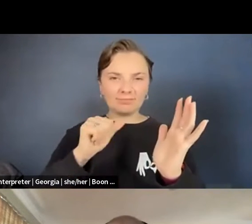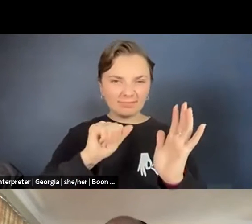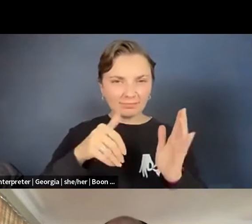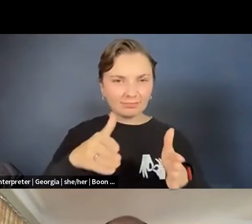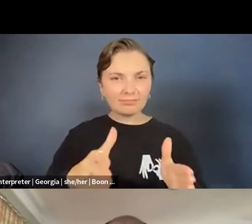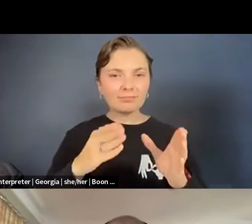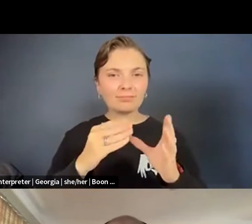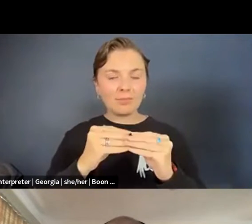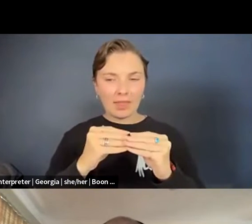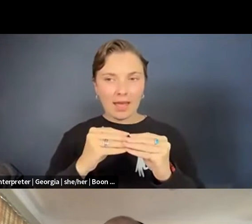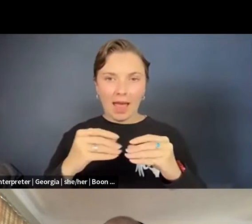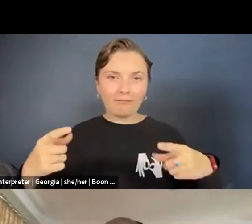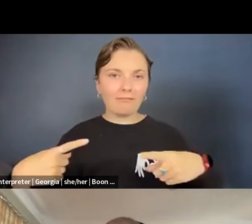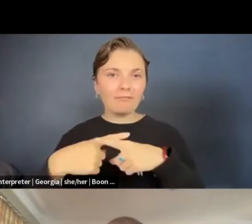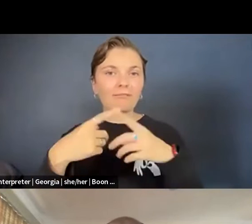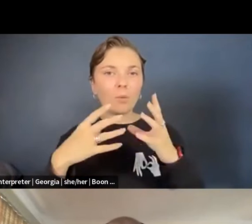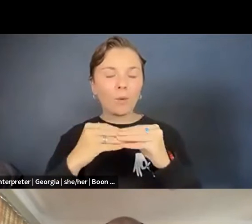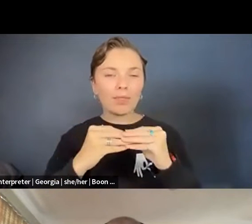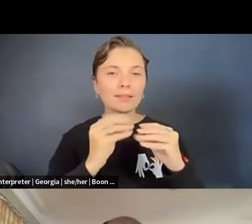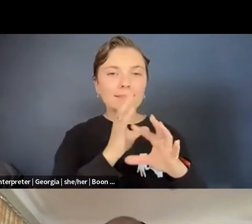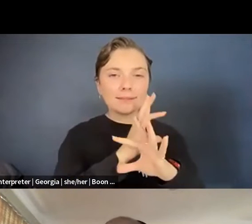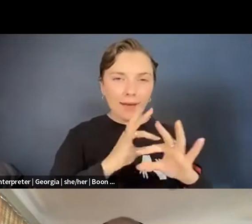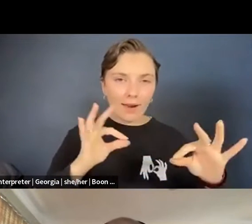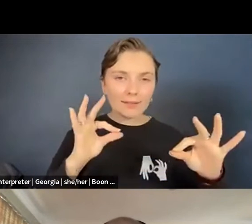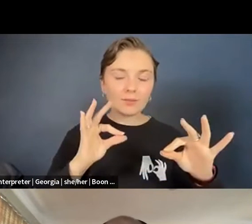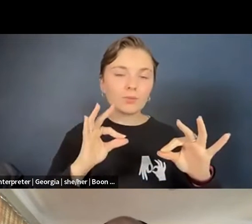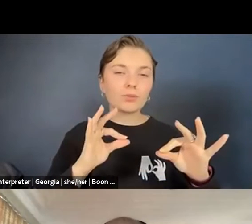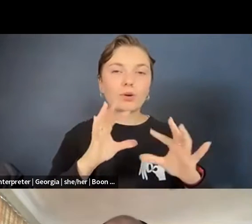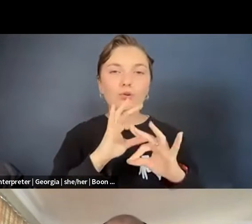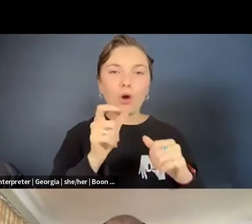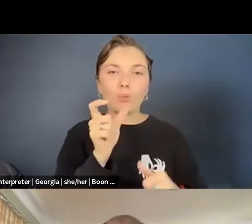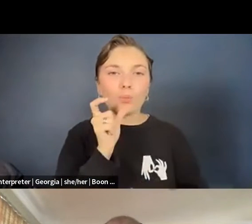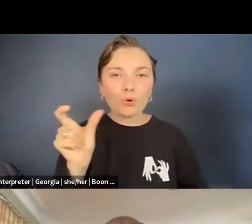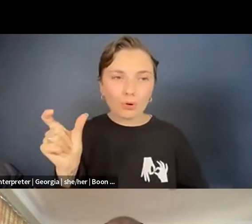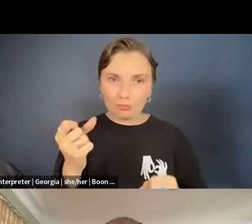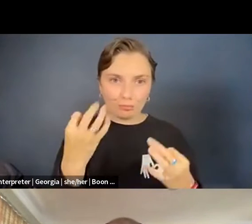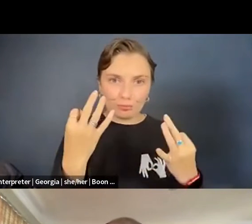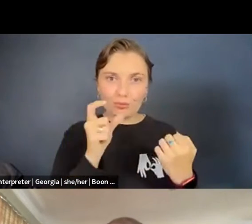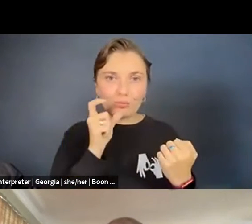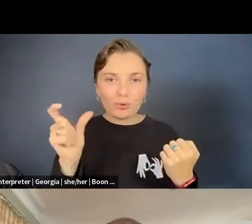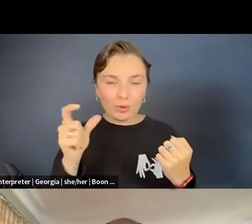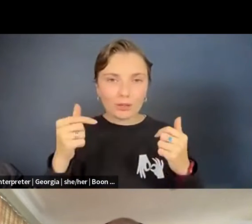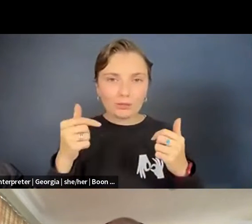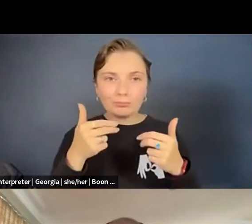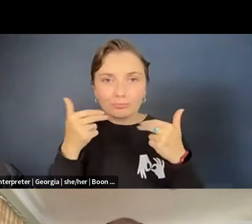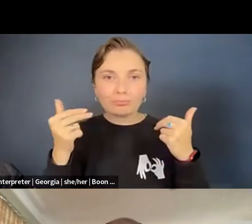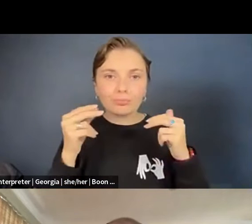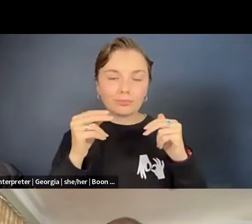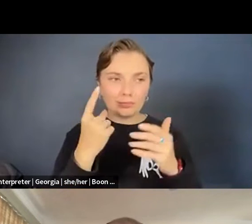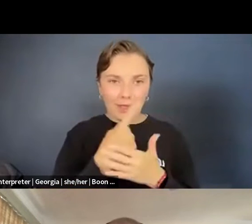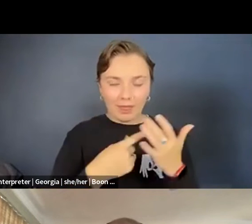the juxtaposition of the silence, the lack of words, the wordlessness, the beautiful